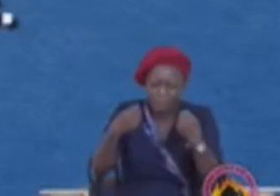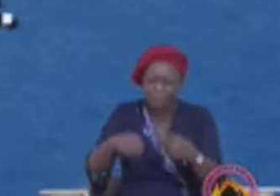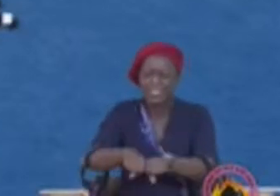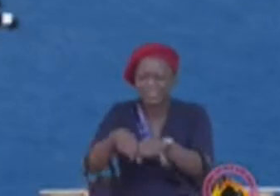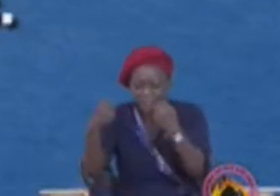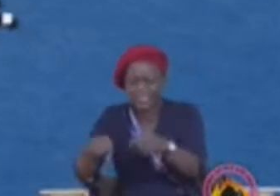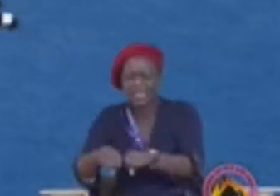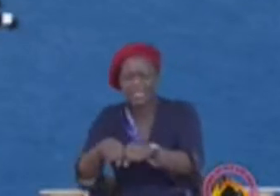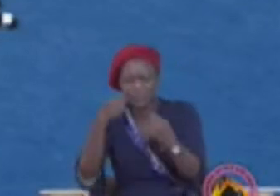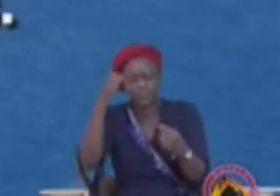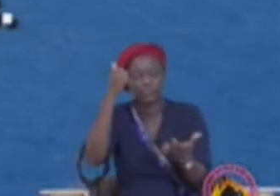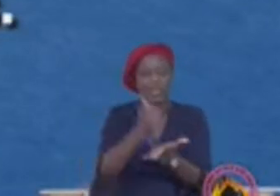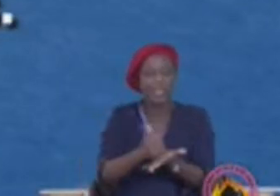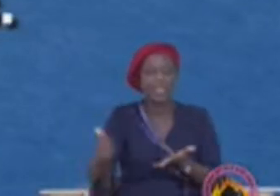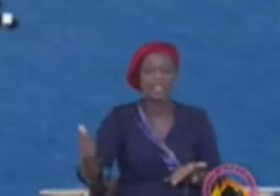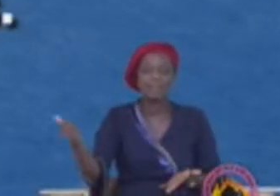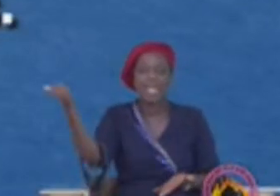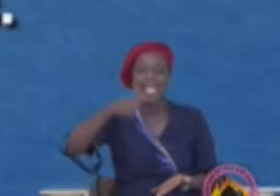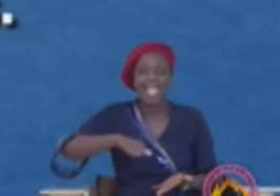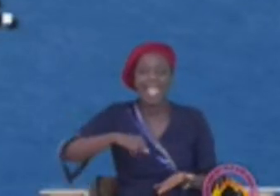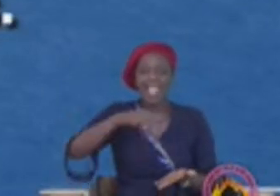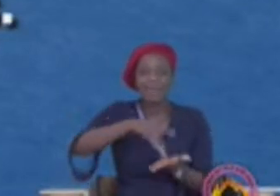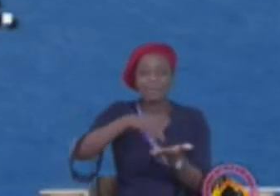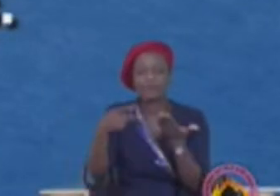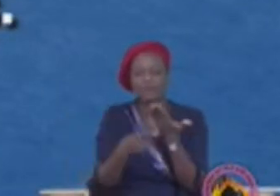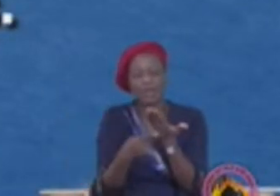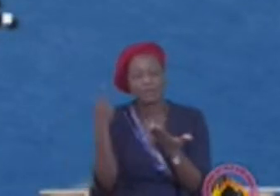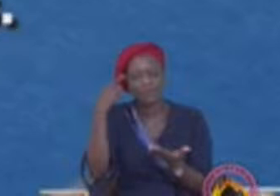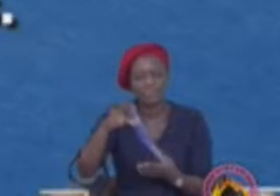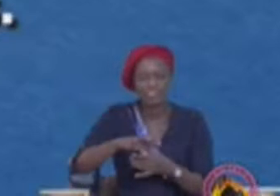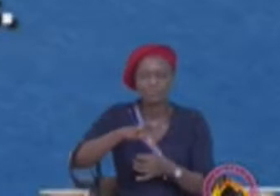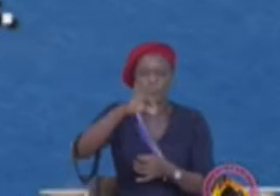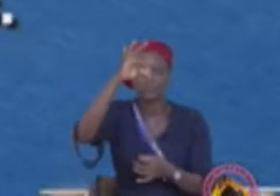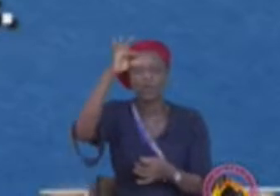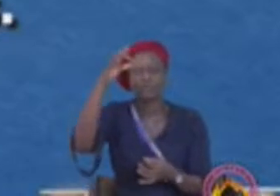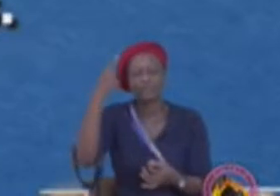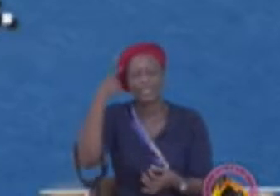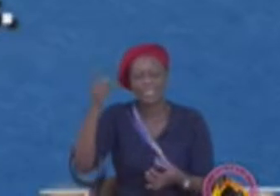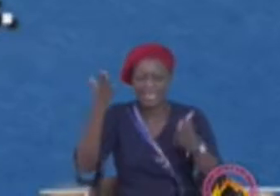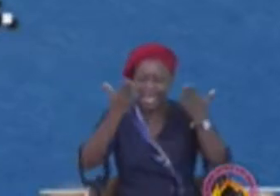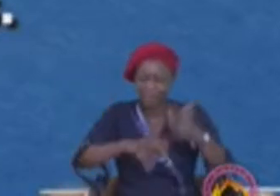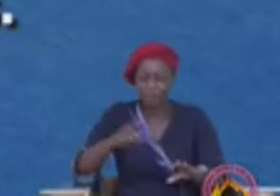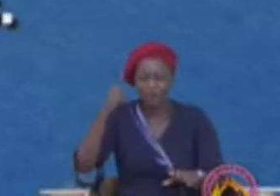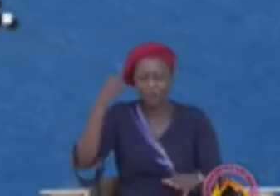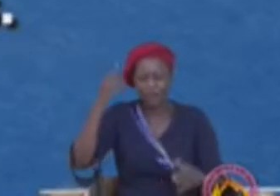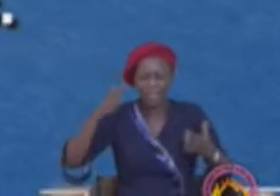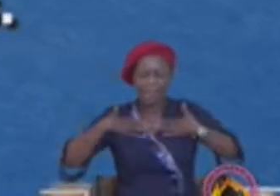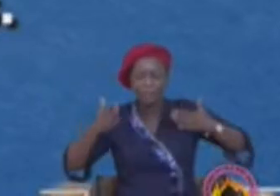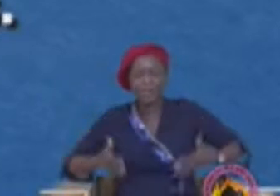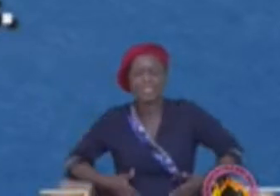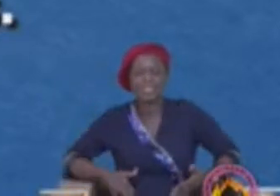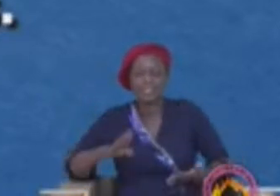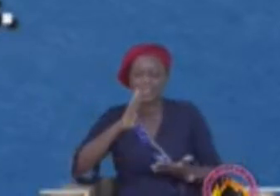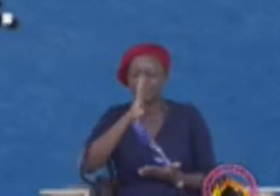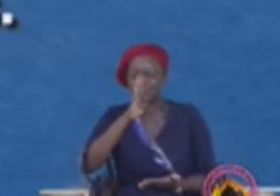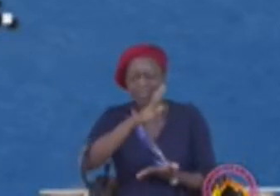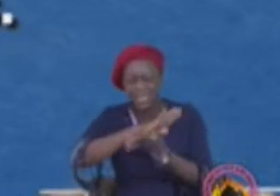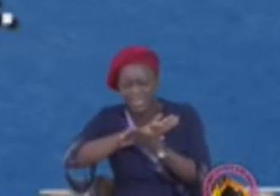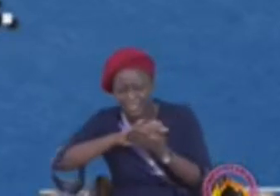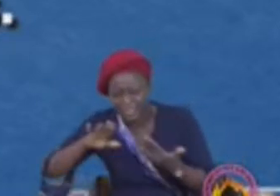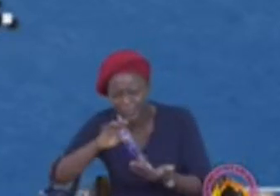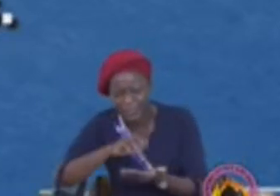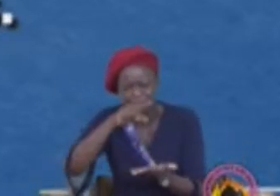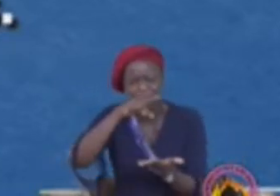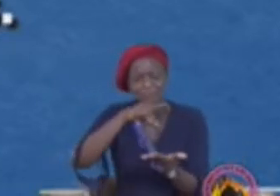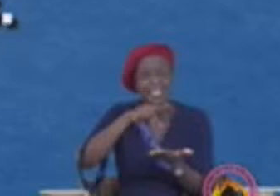Jesus. Any program of the spirit of death for my body. Be extinguished in the name of Jesus.